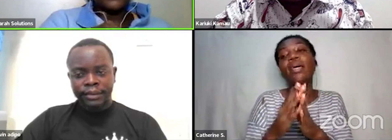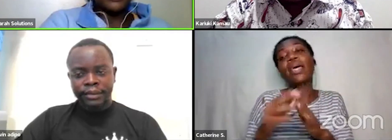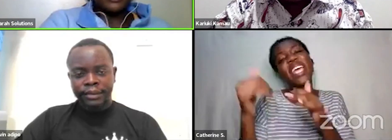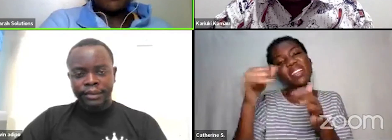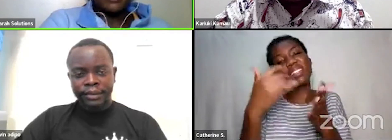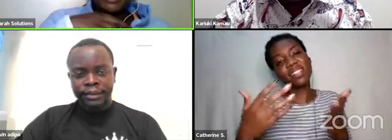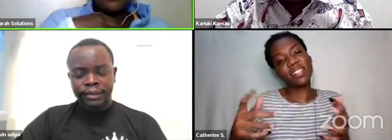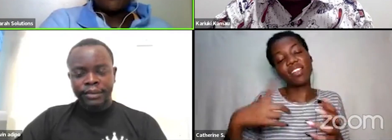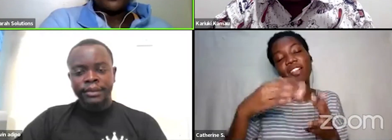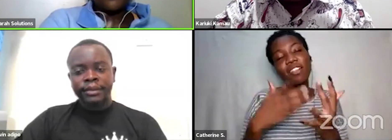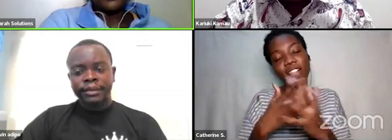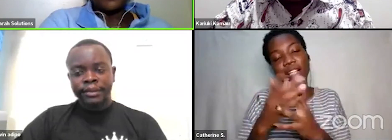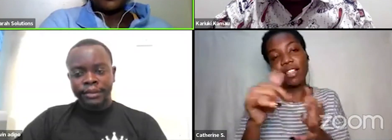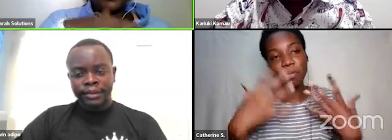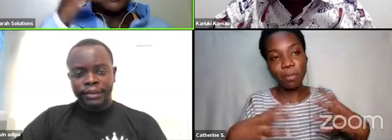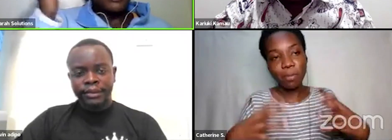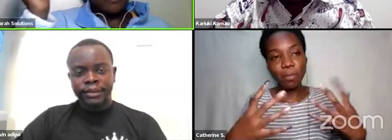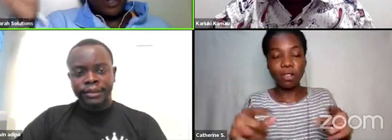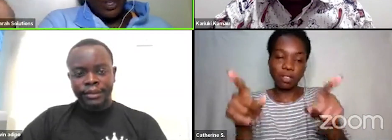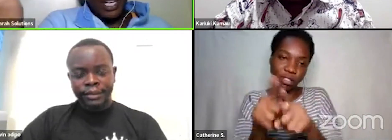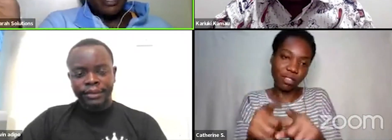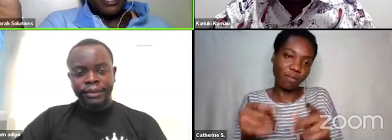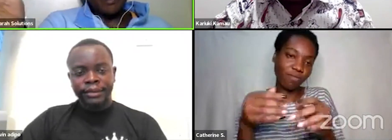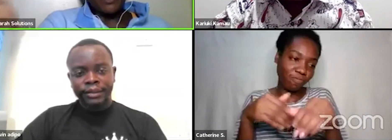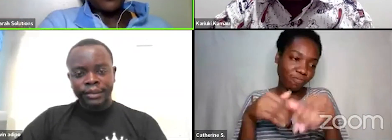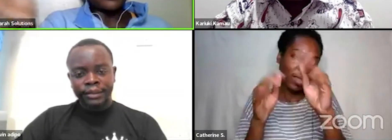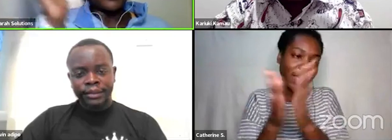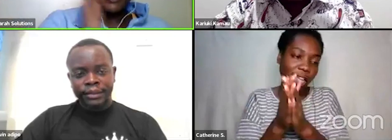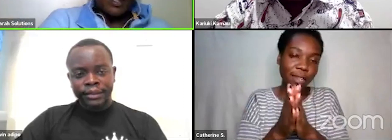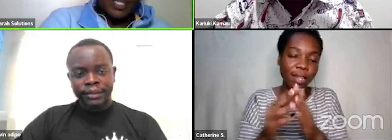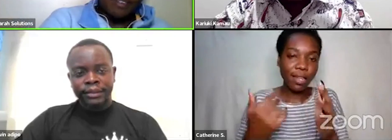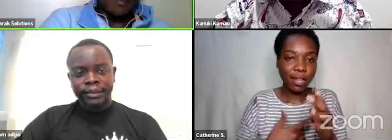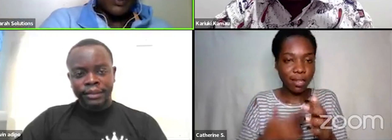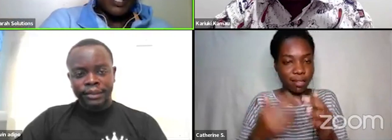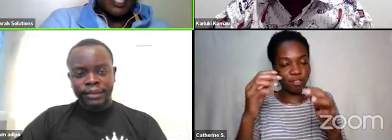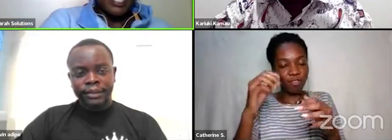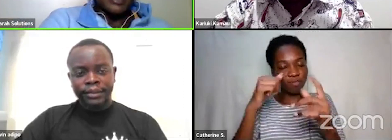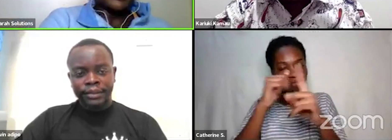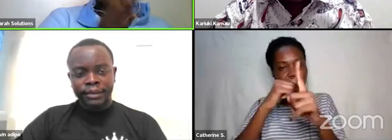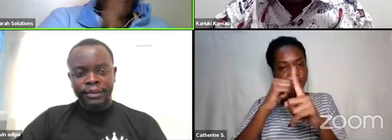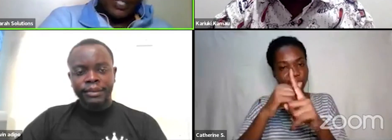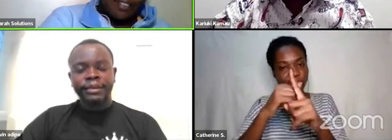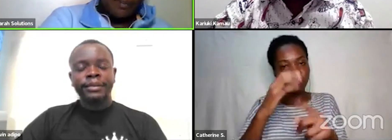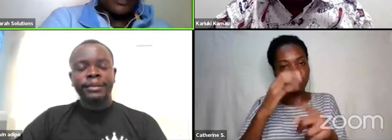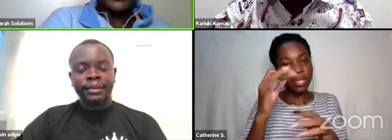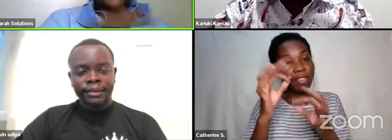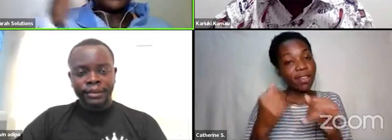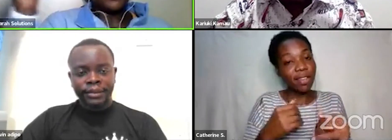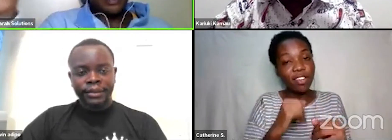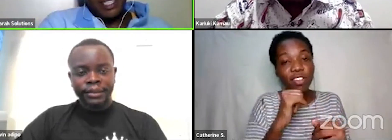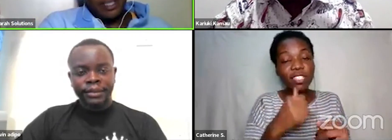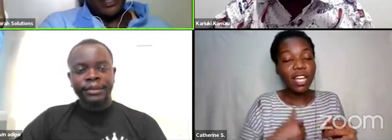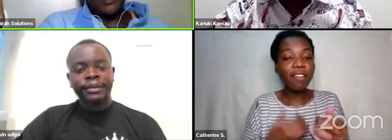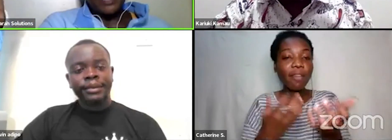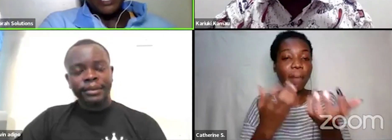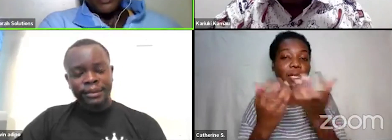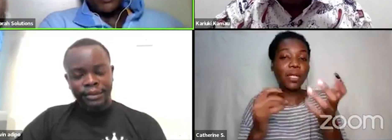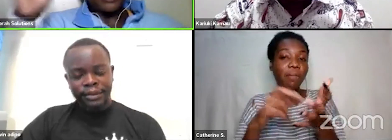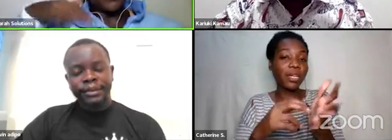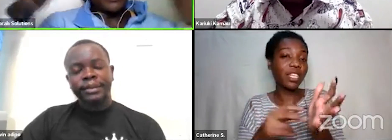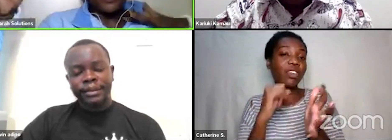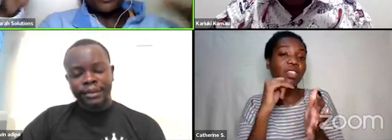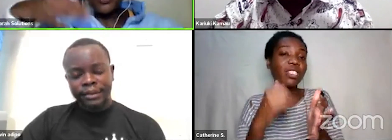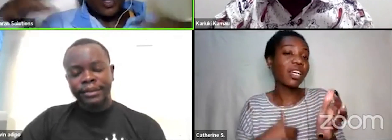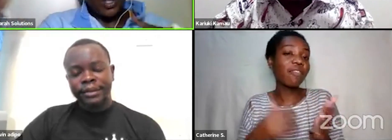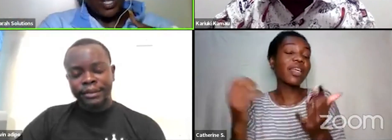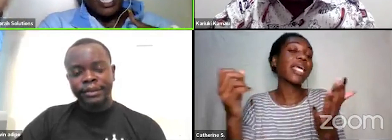are also going through the same. And then we forge forward, because if we don't have entrepreneurs, then we cannot have employees. And if we don't have employees, we cannot have entrepreneurs.